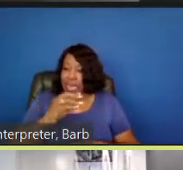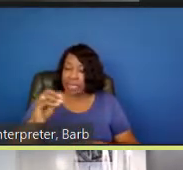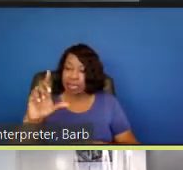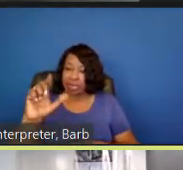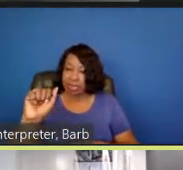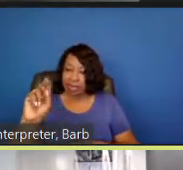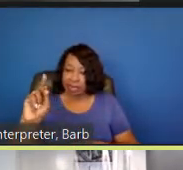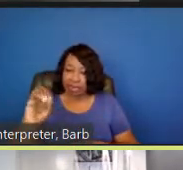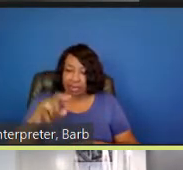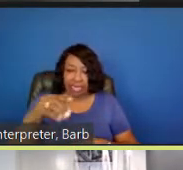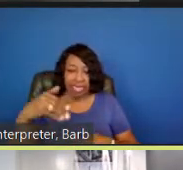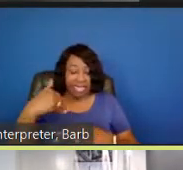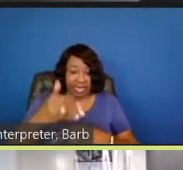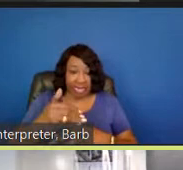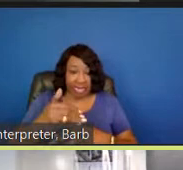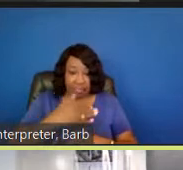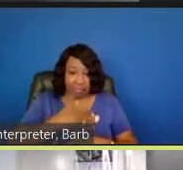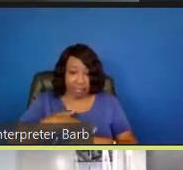Next, please.